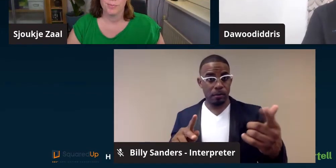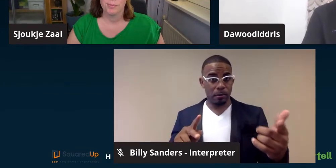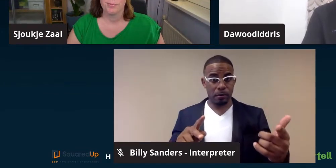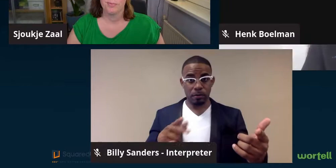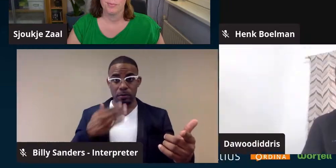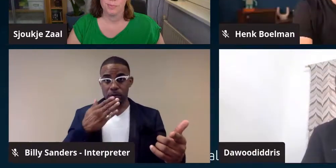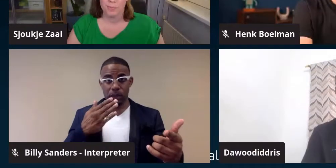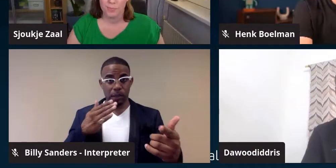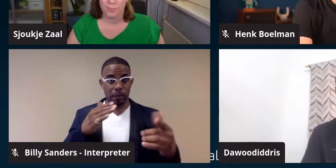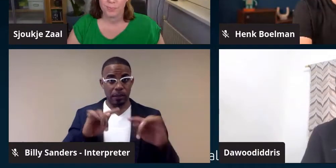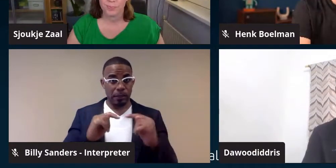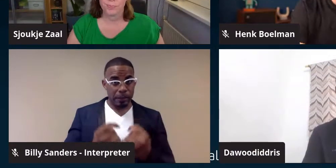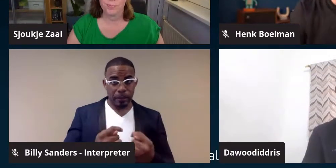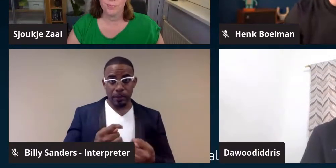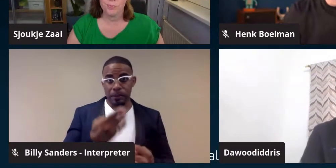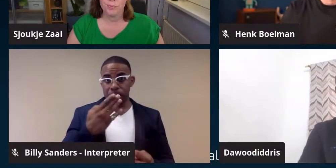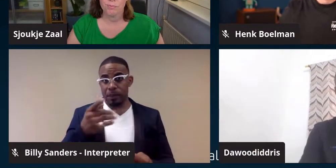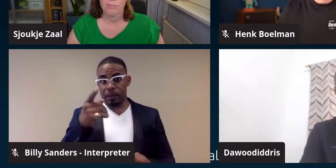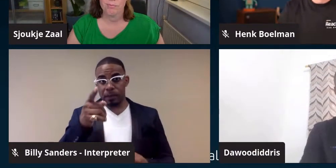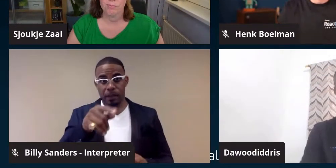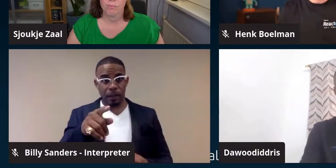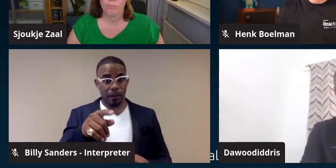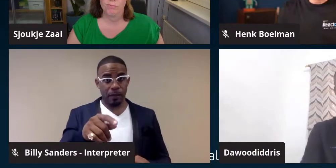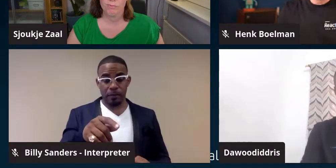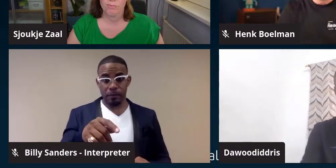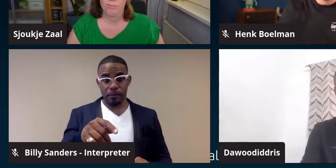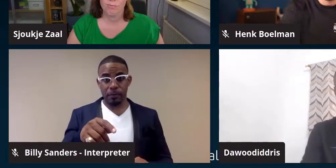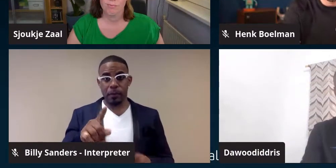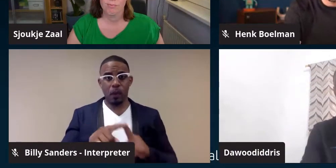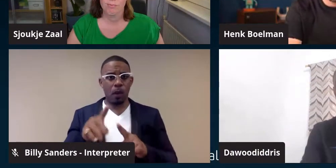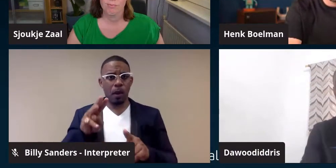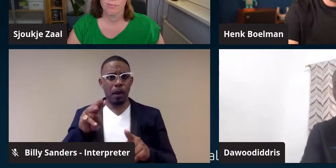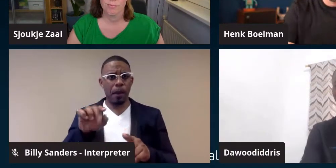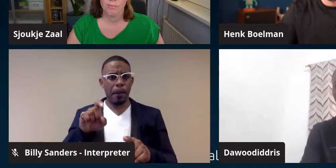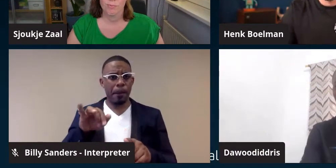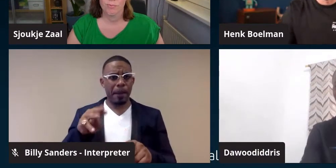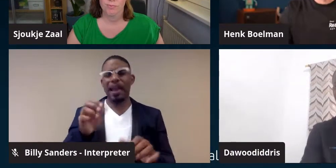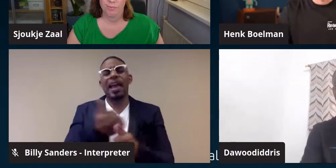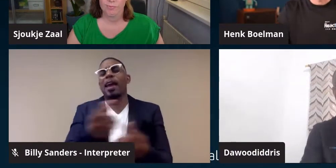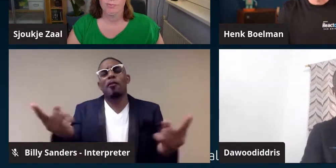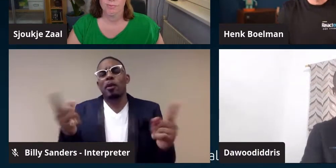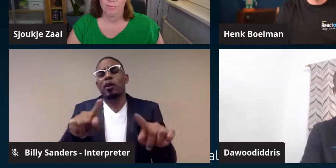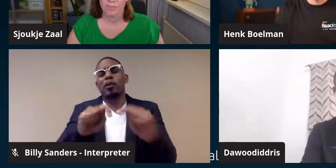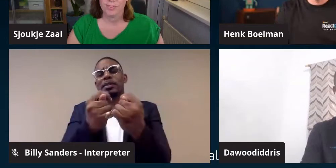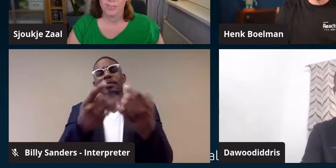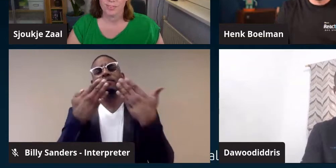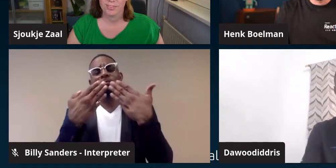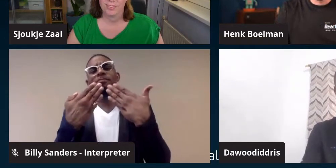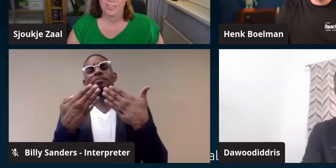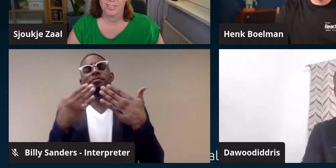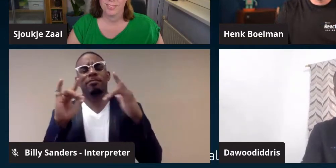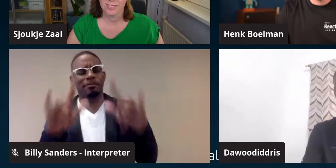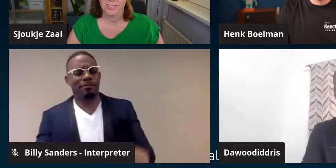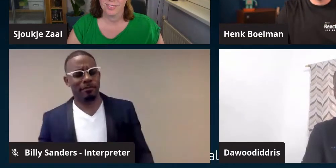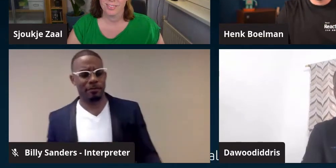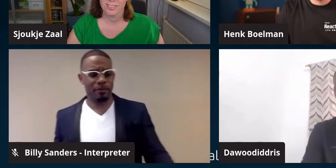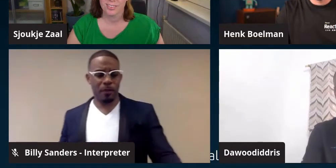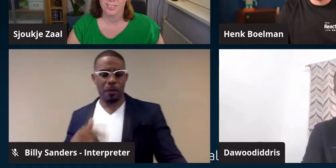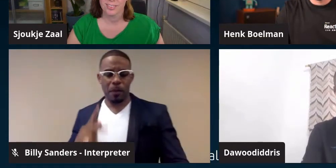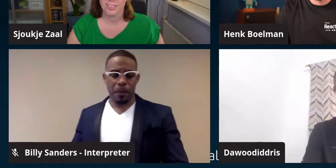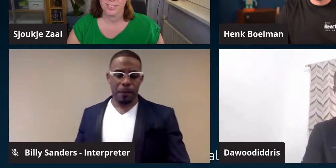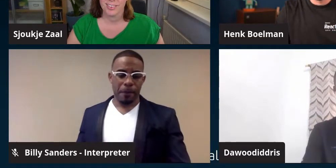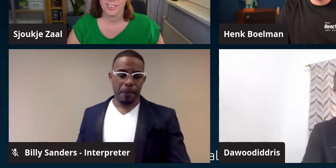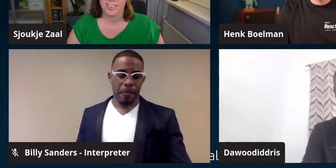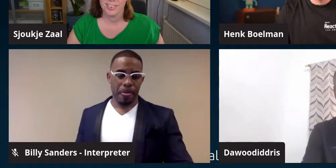Thursday, and also Maxim and everyone else, Kathy, and all my folks